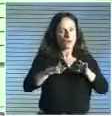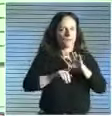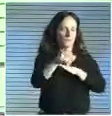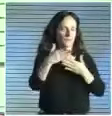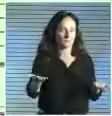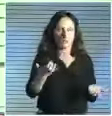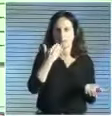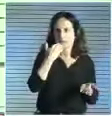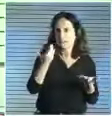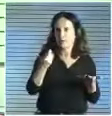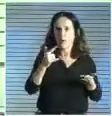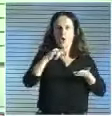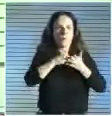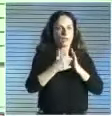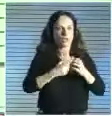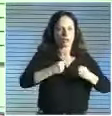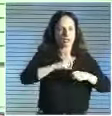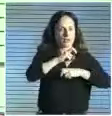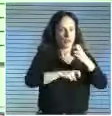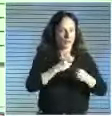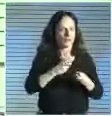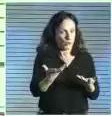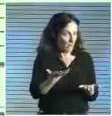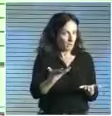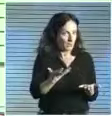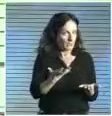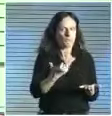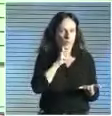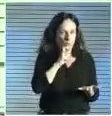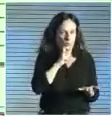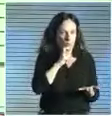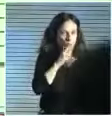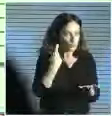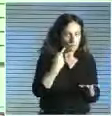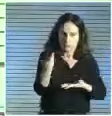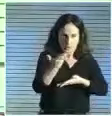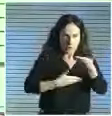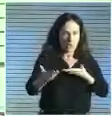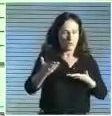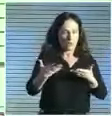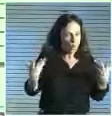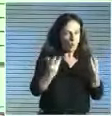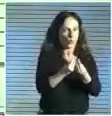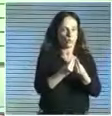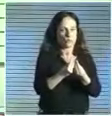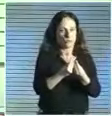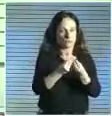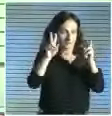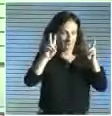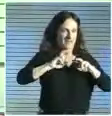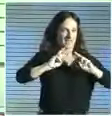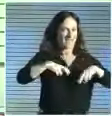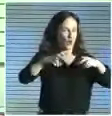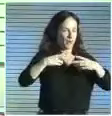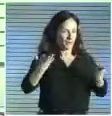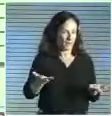We need you to work on innovation together on, for example, generation of energy out of